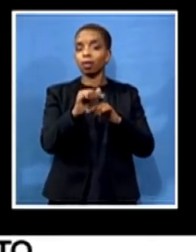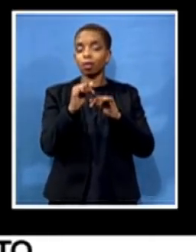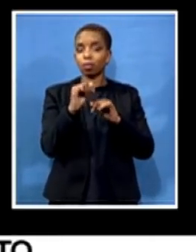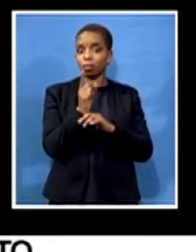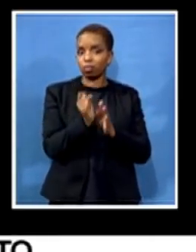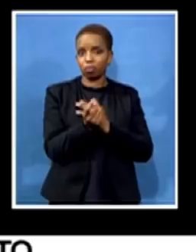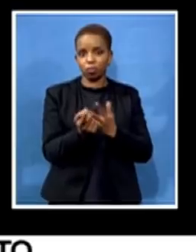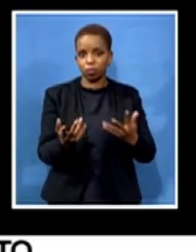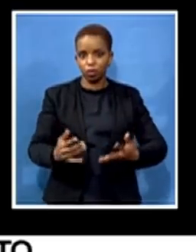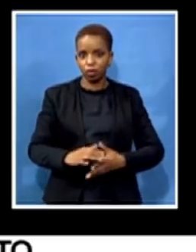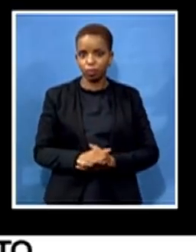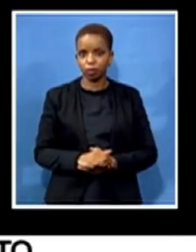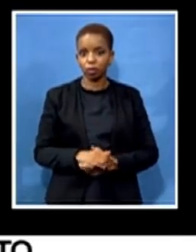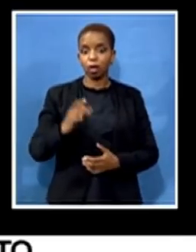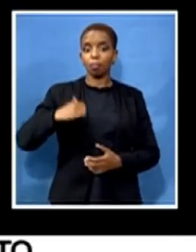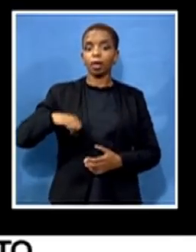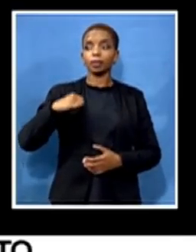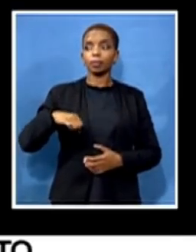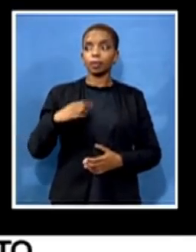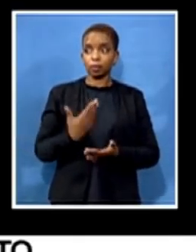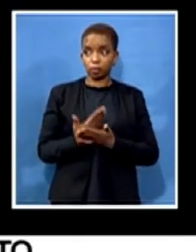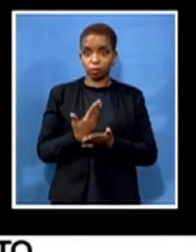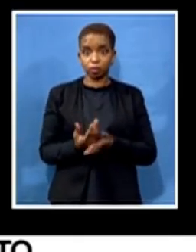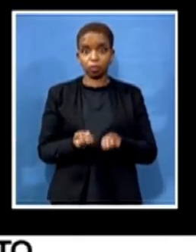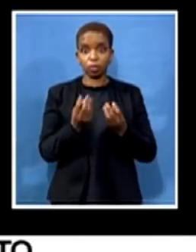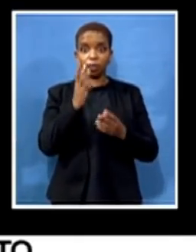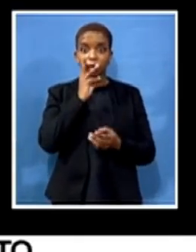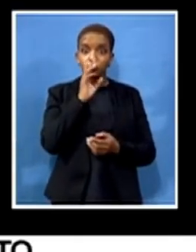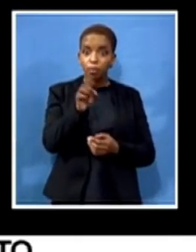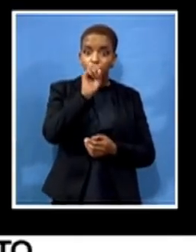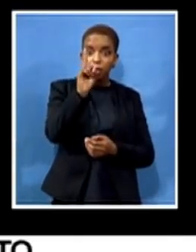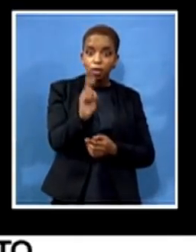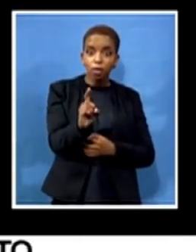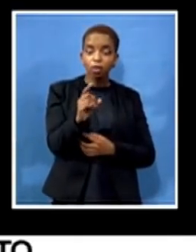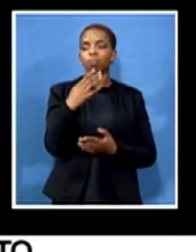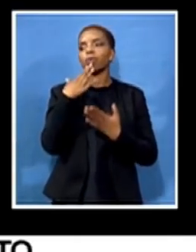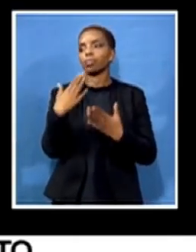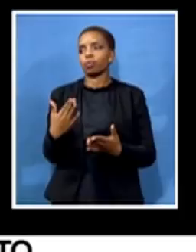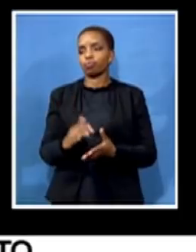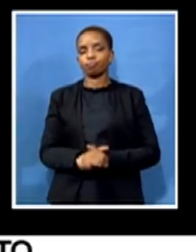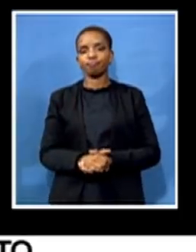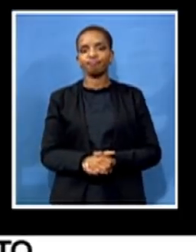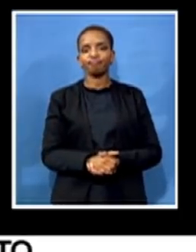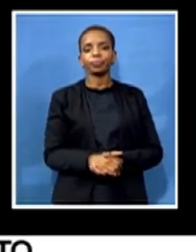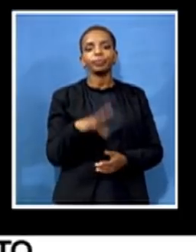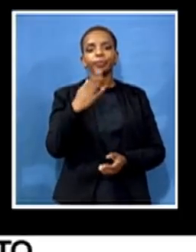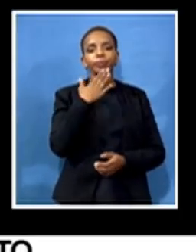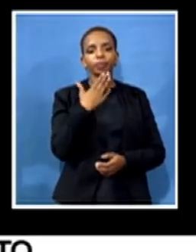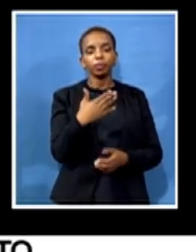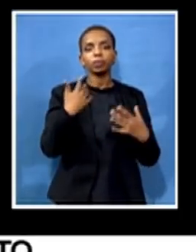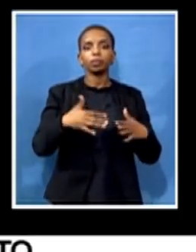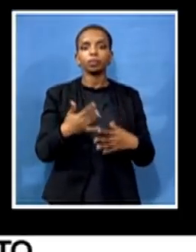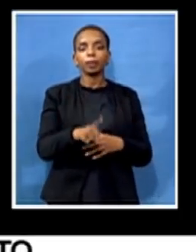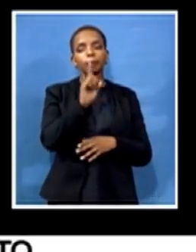providing water. Thank you, Chair, Deputy Chair. Thank you very much, Honorable Moimang. Members, remember, this first few